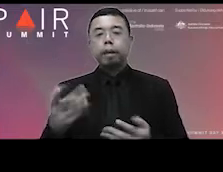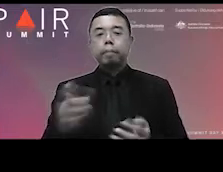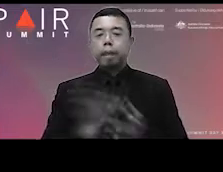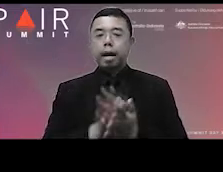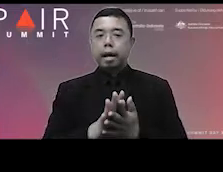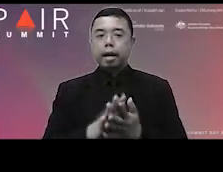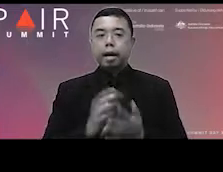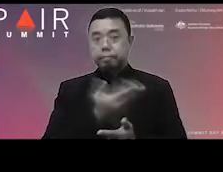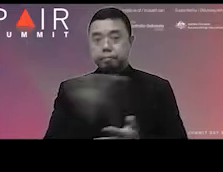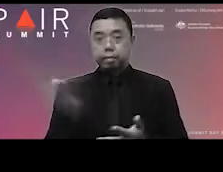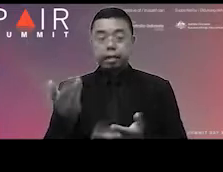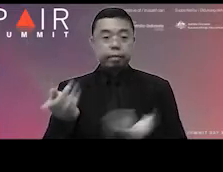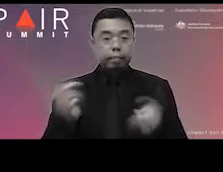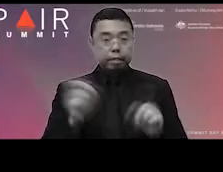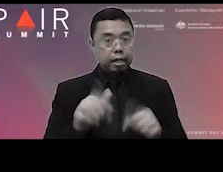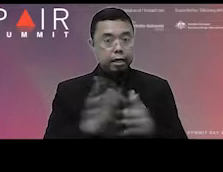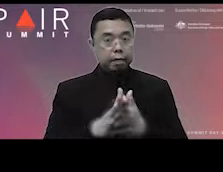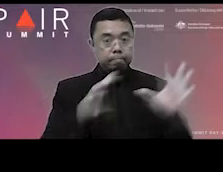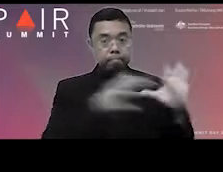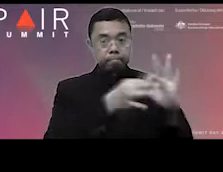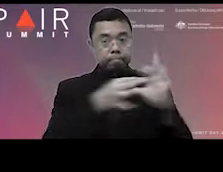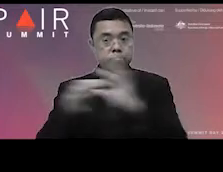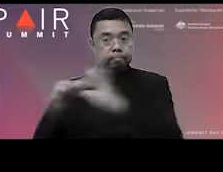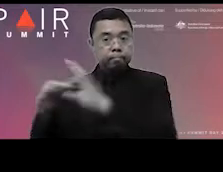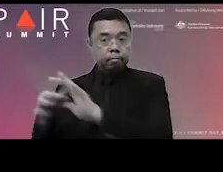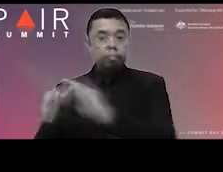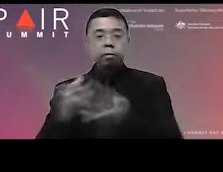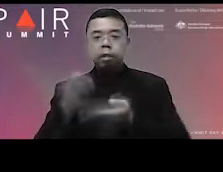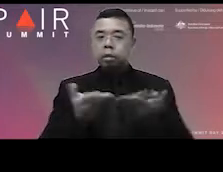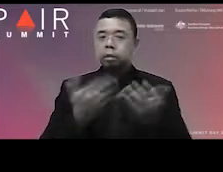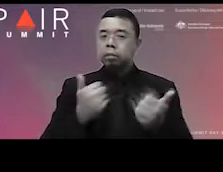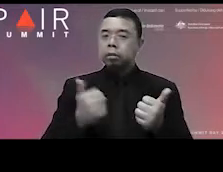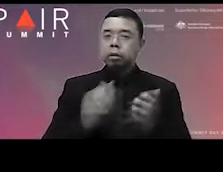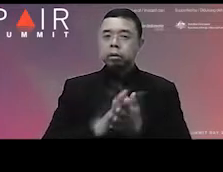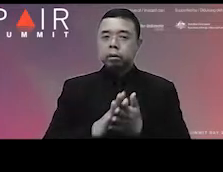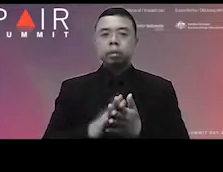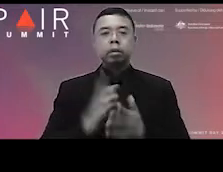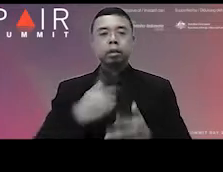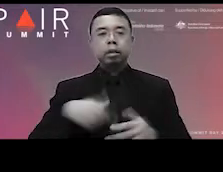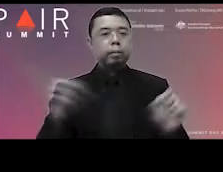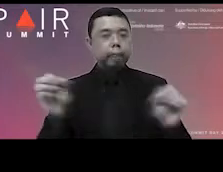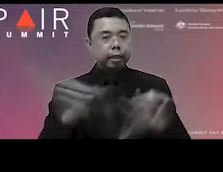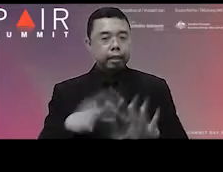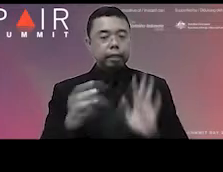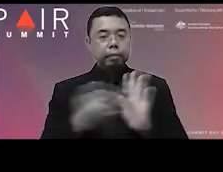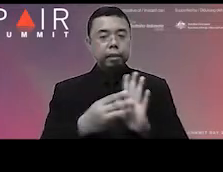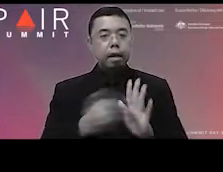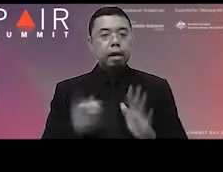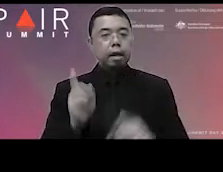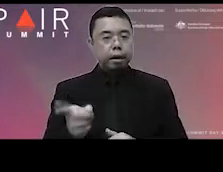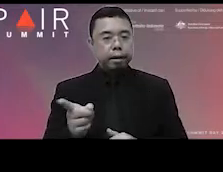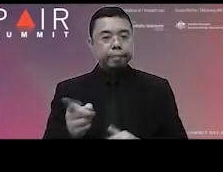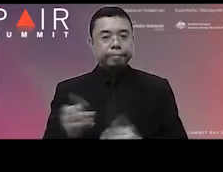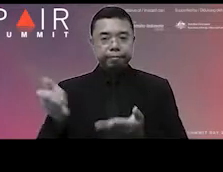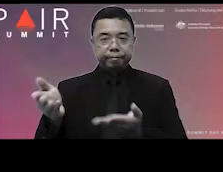We may adopt or adapt gradually, or perhaps starting from some components first and then plan